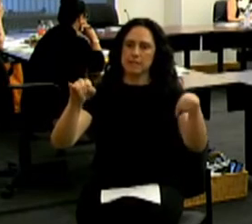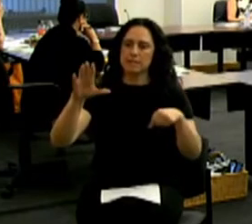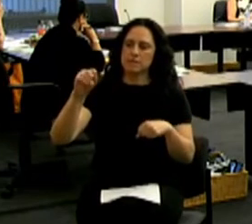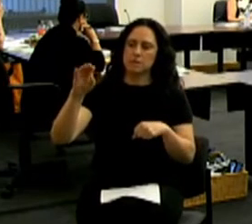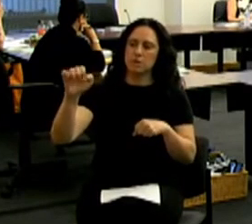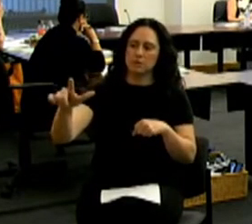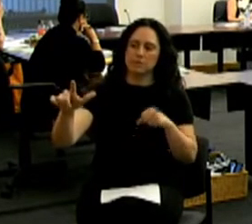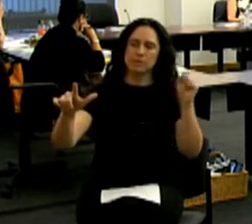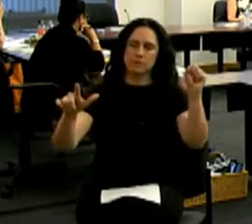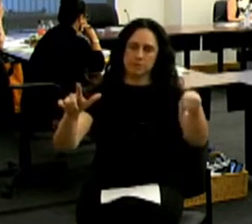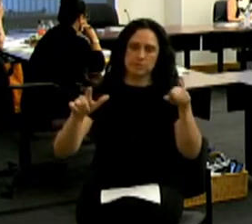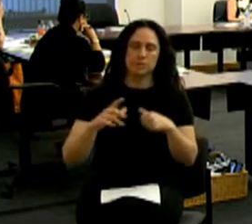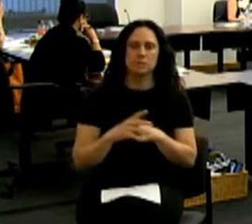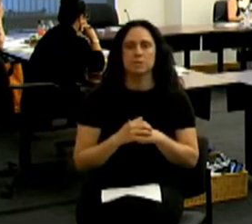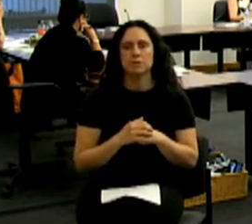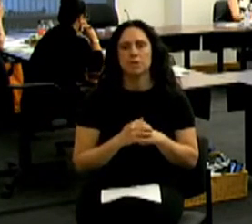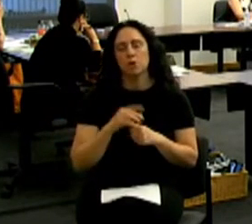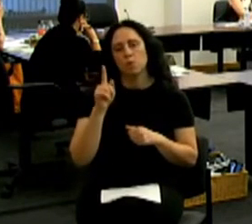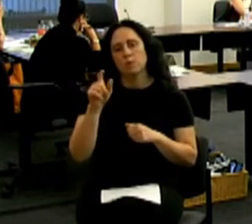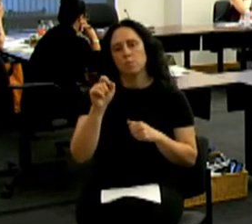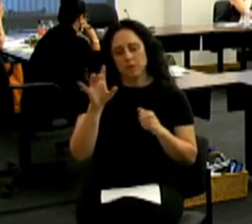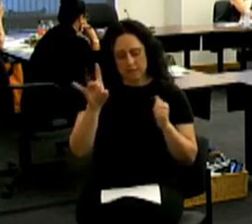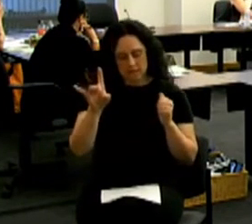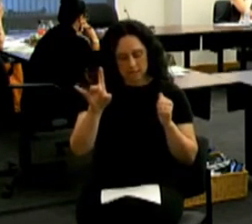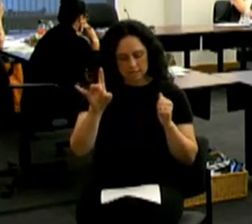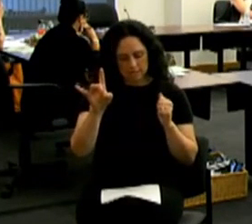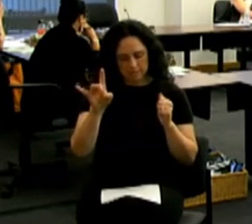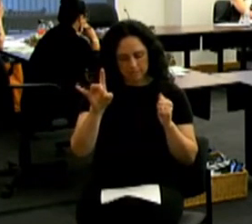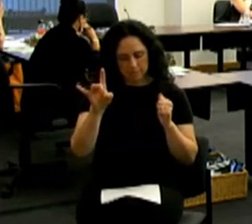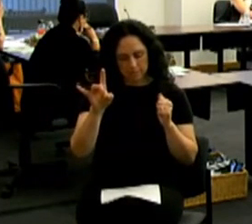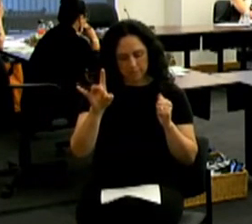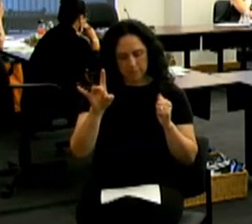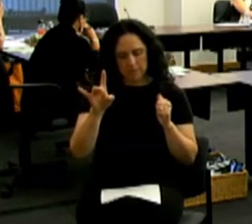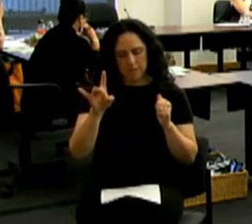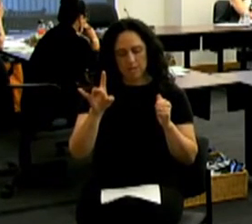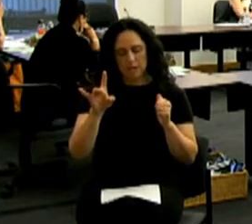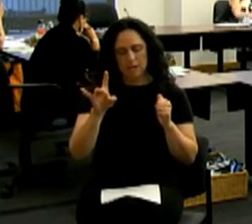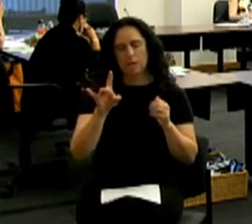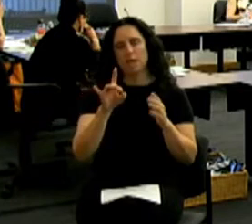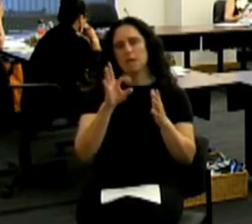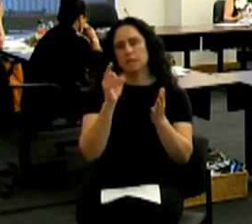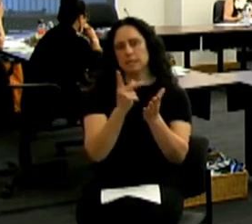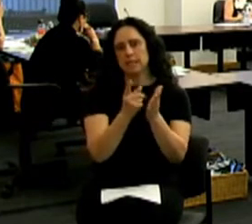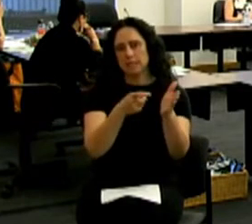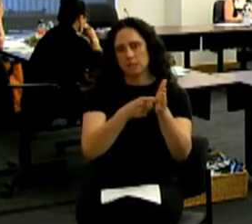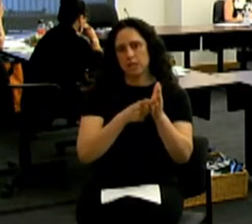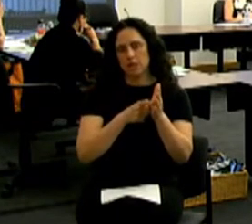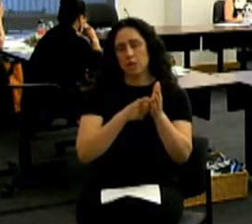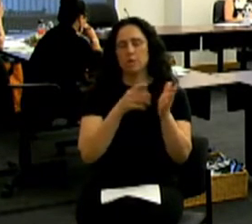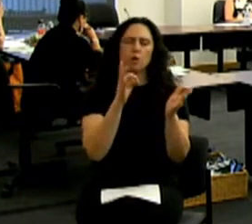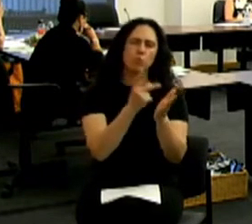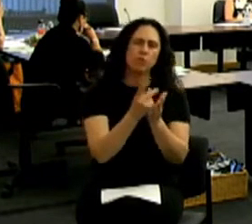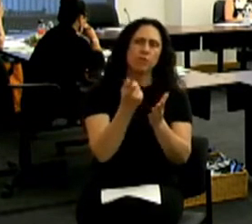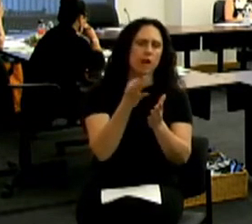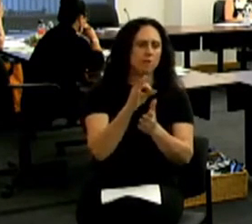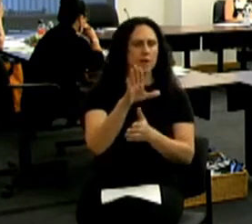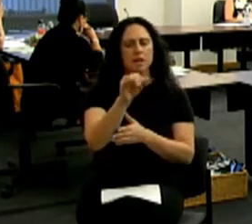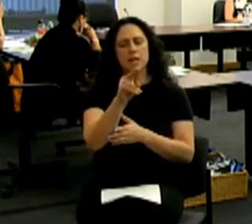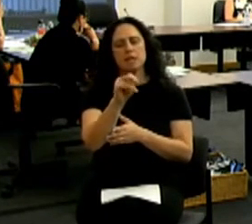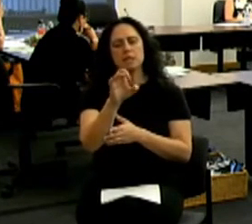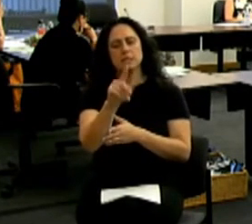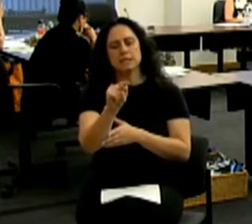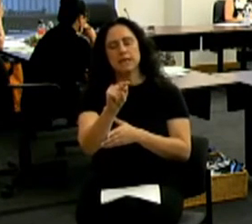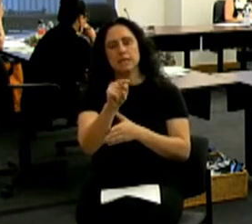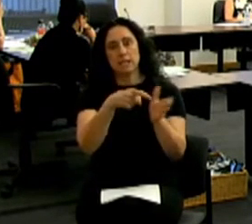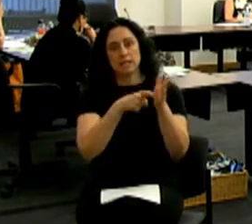O'Connell. Yes. 1.8, consent agenda, approval of consent agenda as presented.